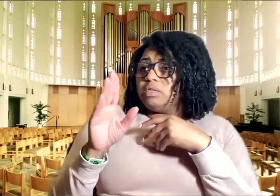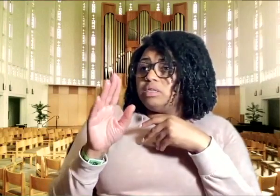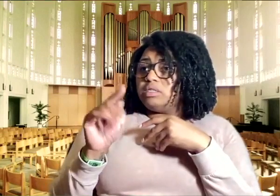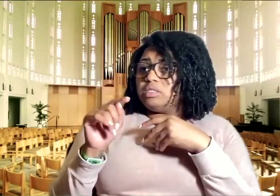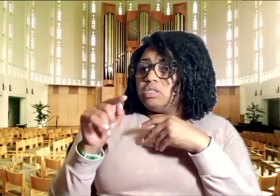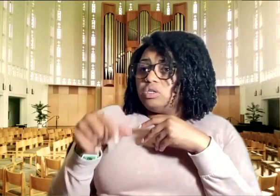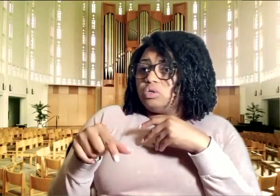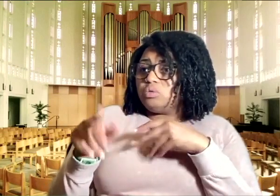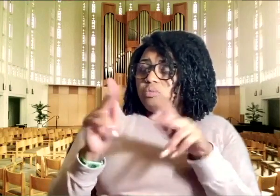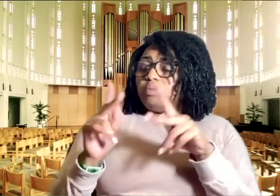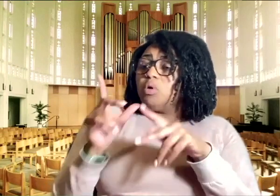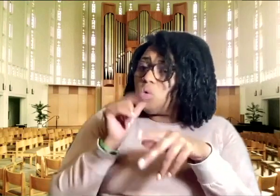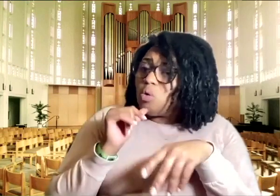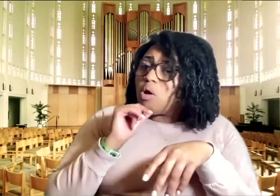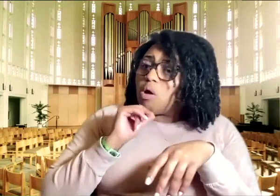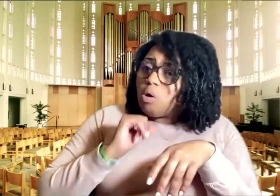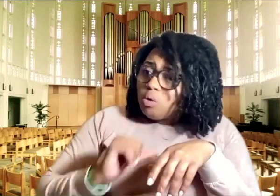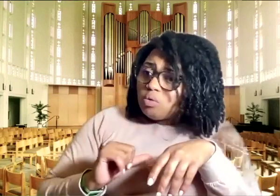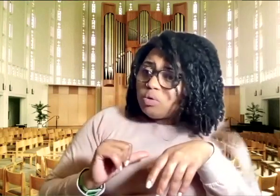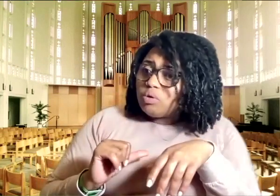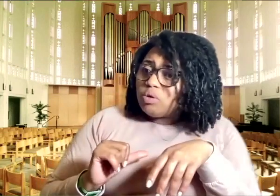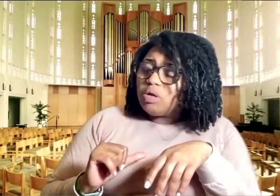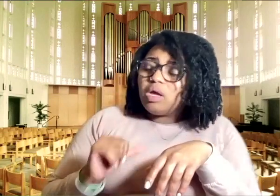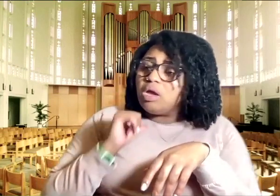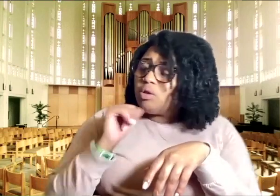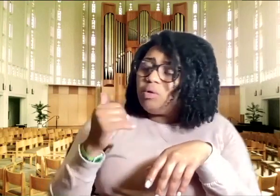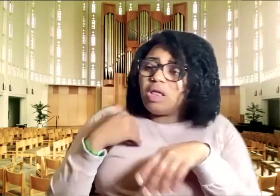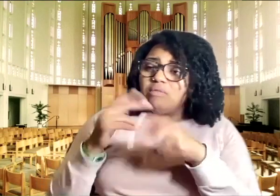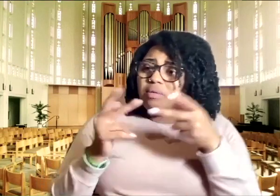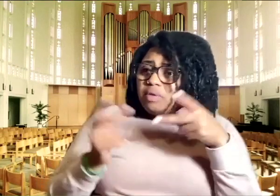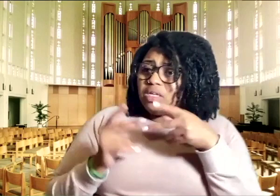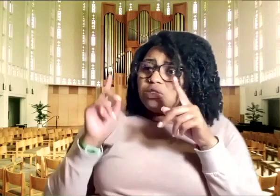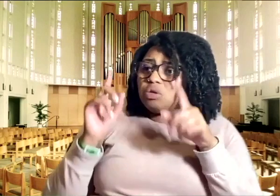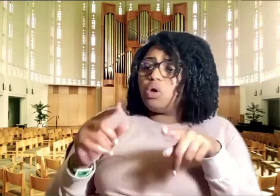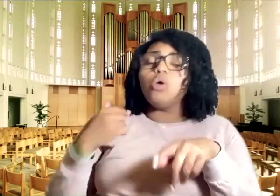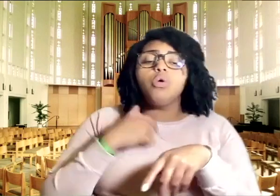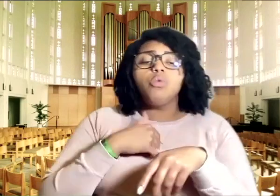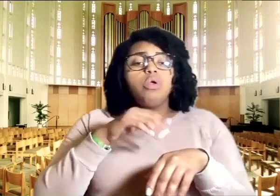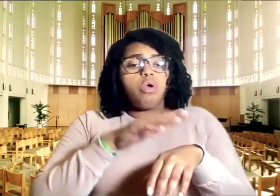We are called to be the church.